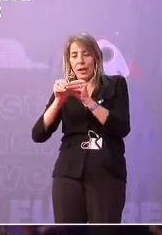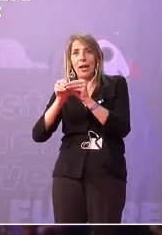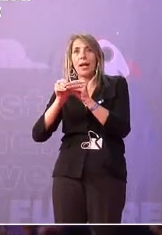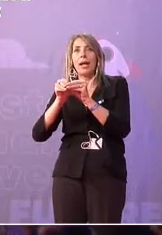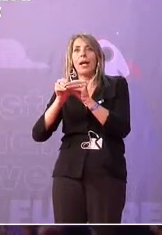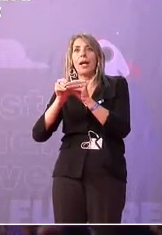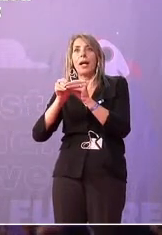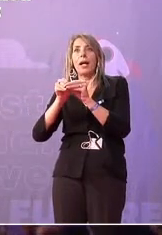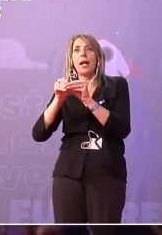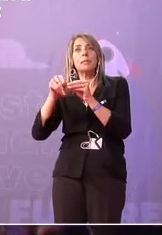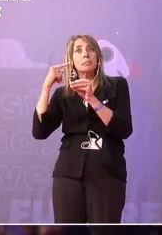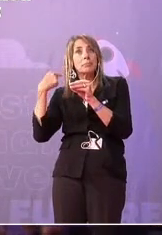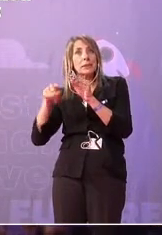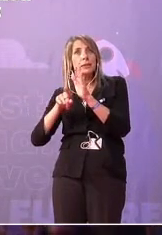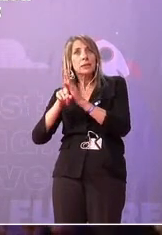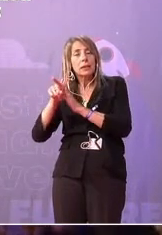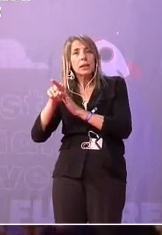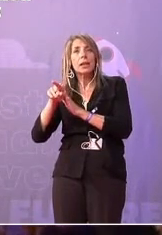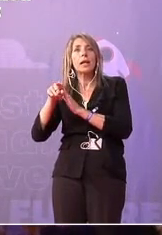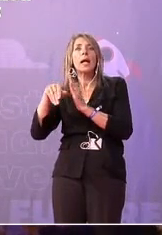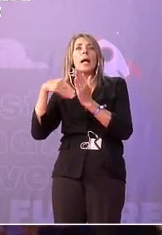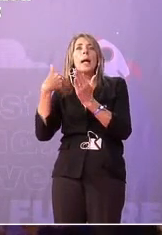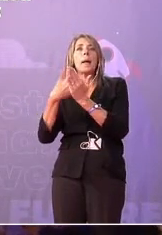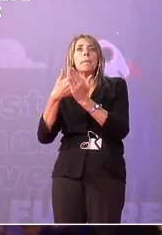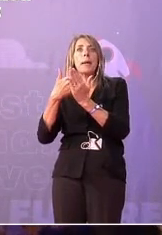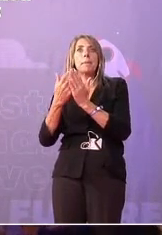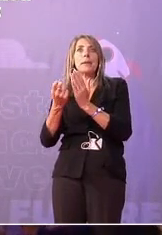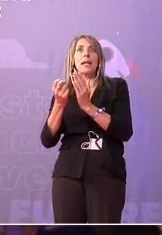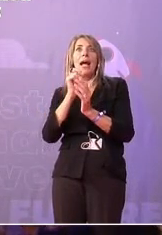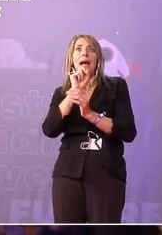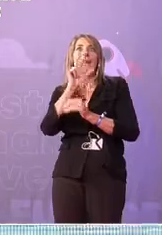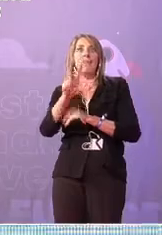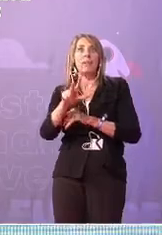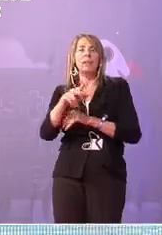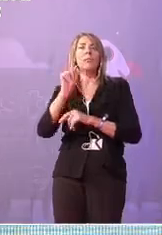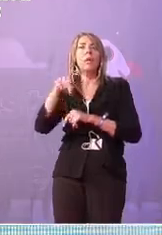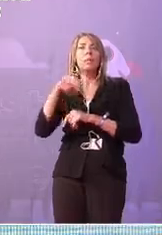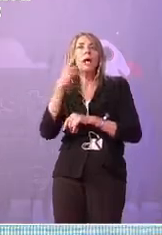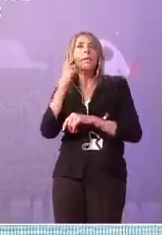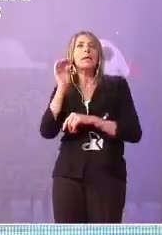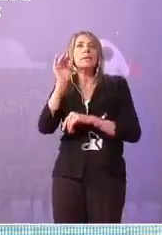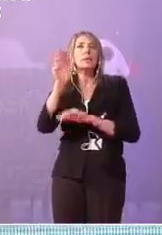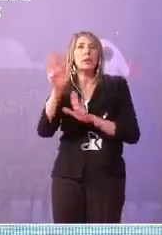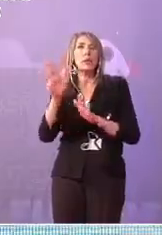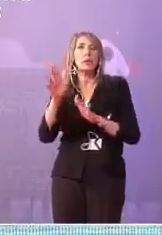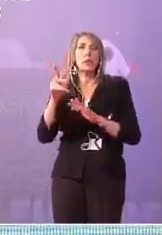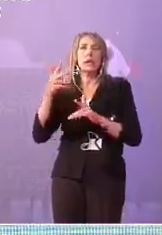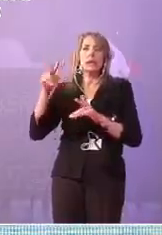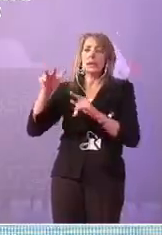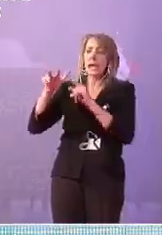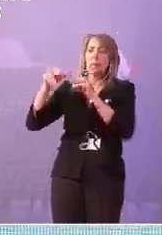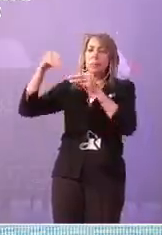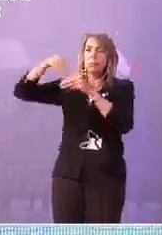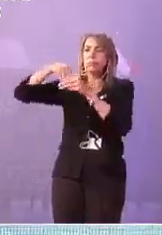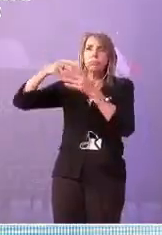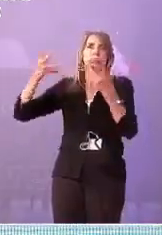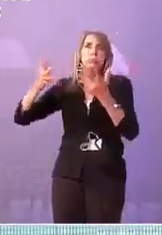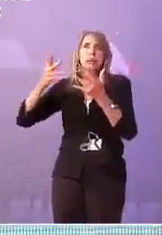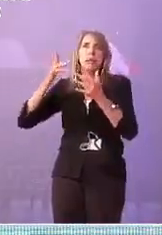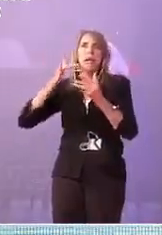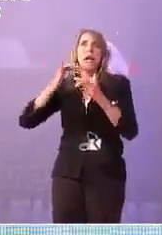thanks to our artificial intelligence model. Our audio engine monitor has a patent